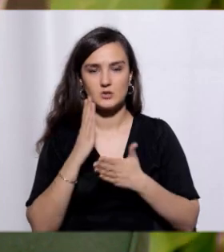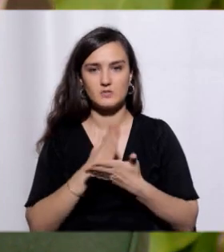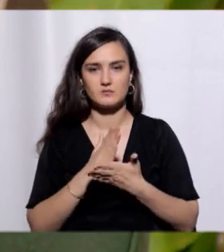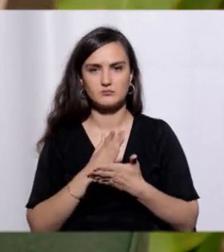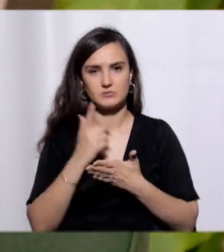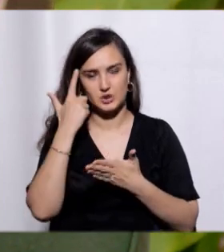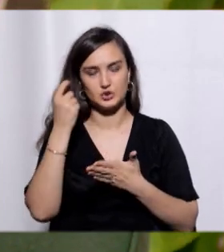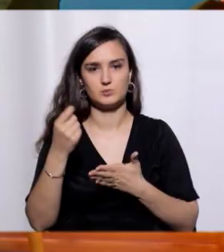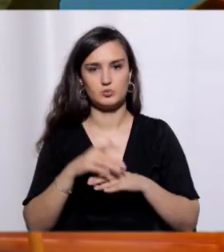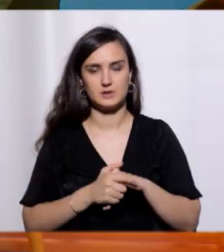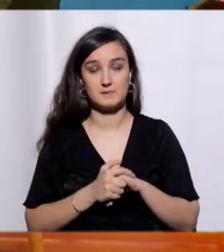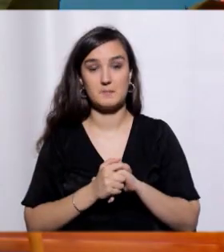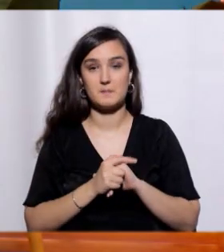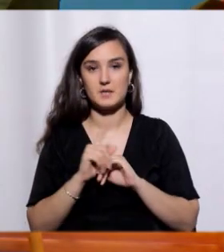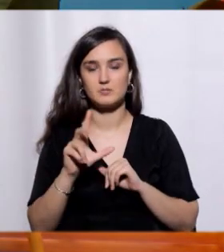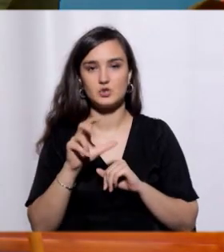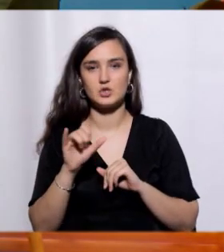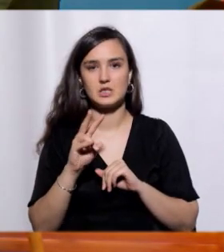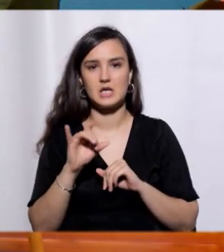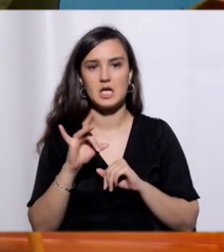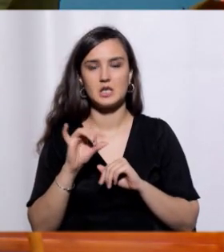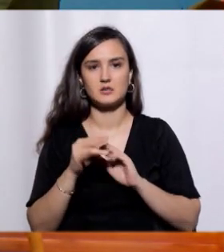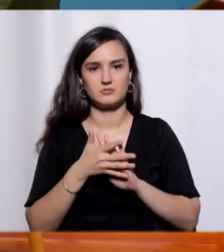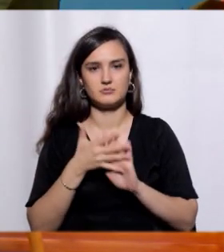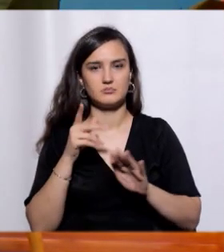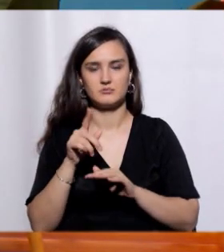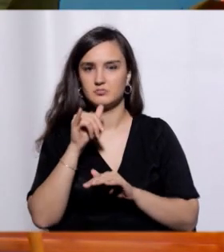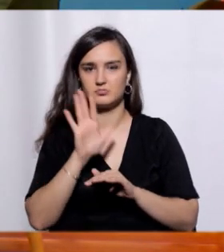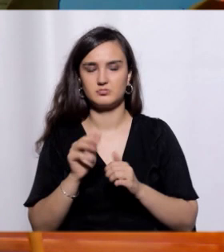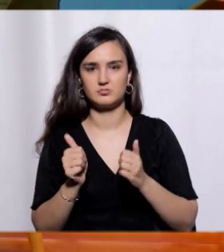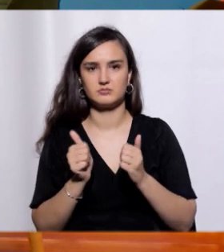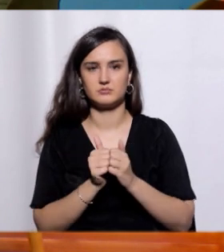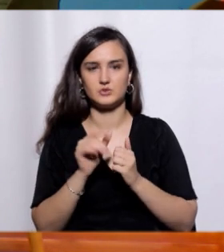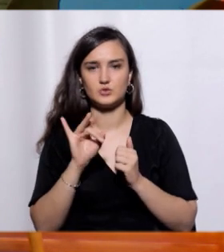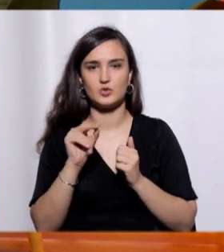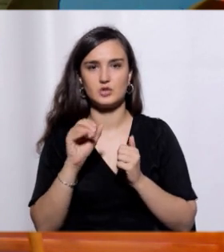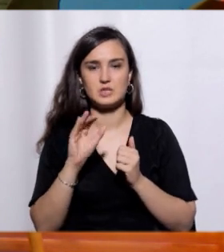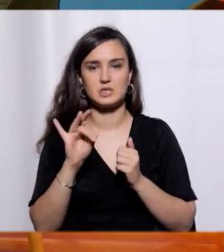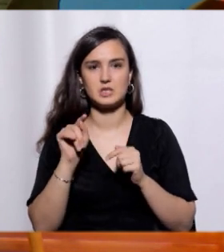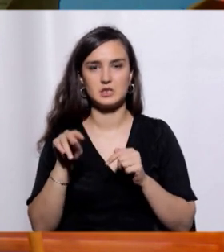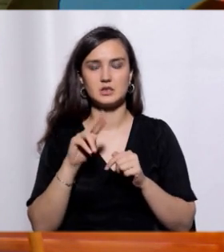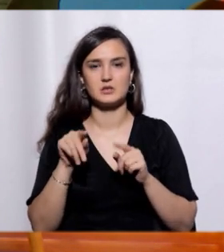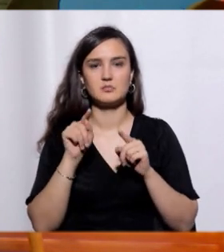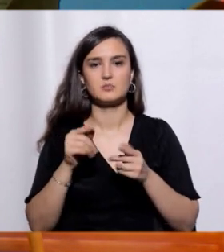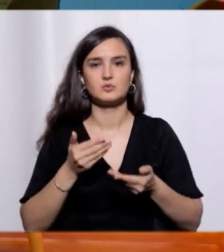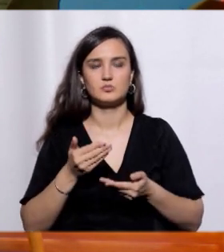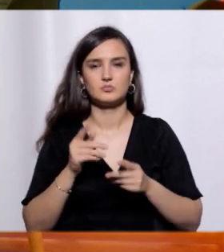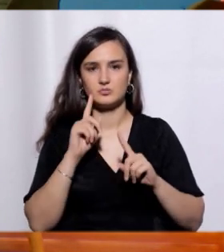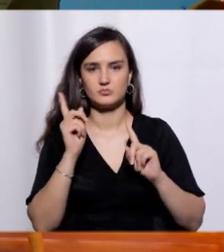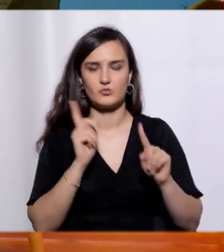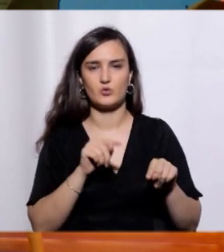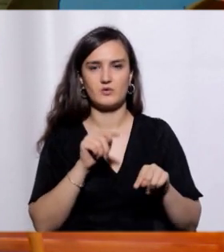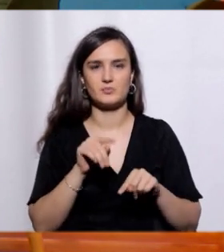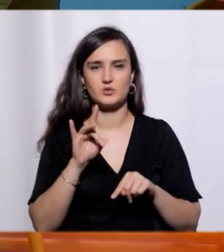gone mad. But Jane Eyre realizes she can't stay with Mr. Rochester anymore, and she leaves